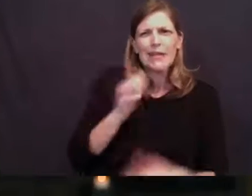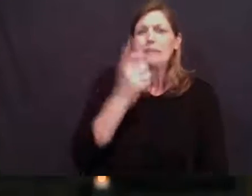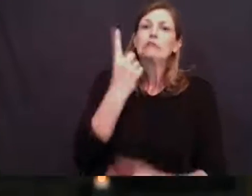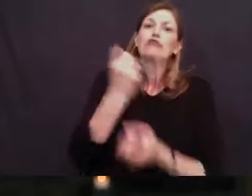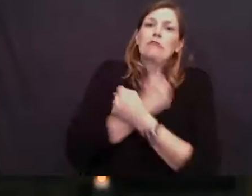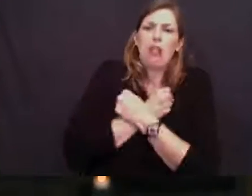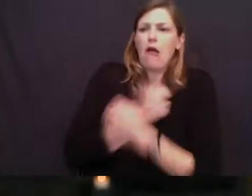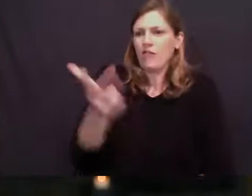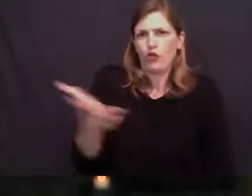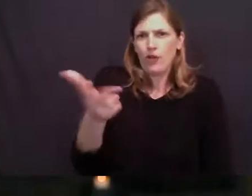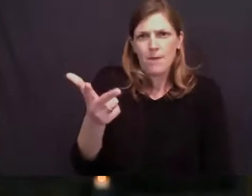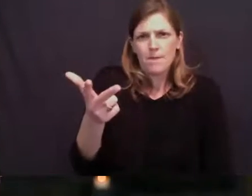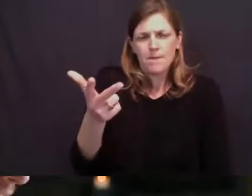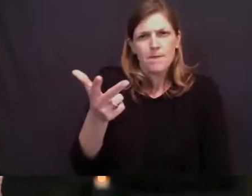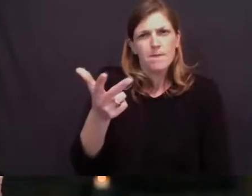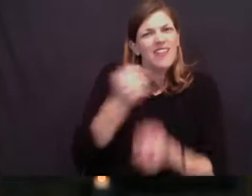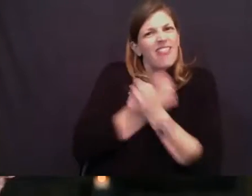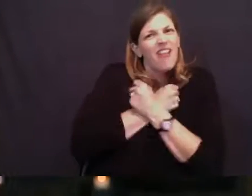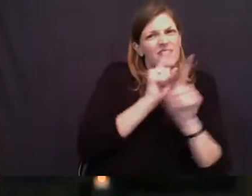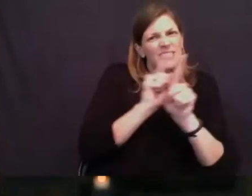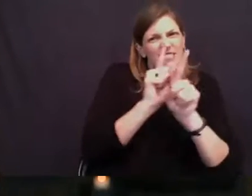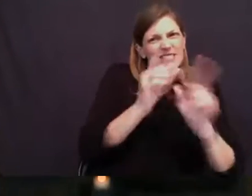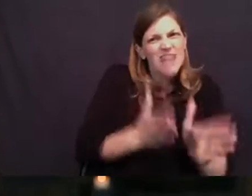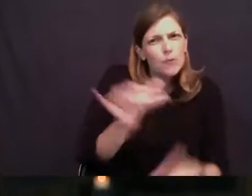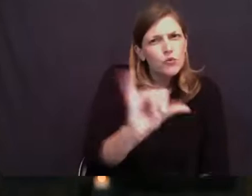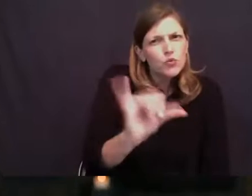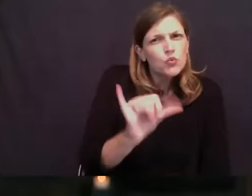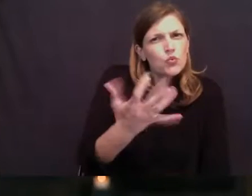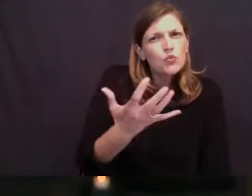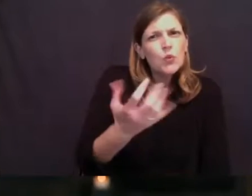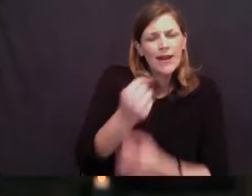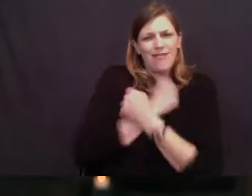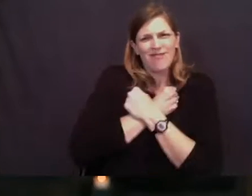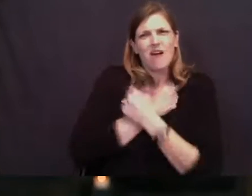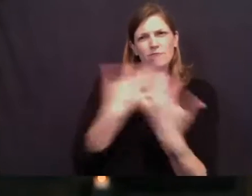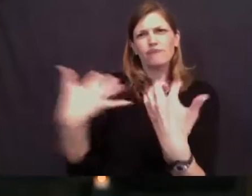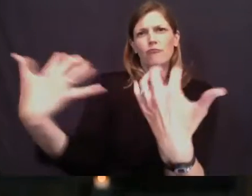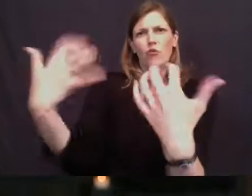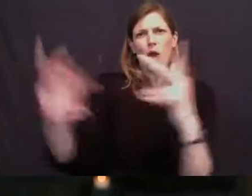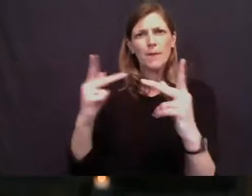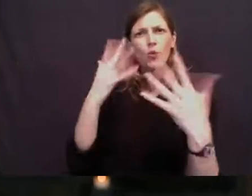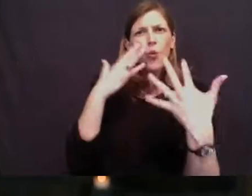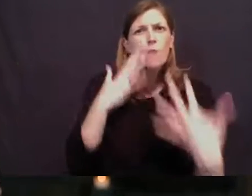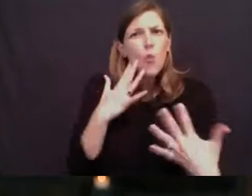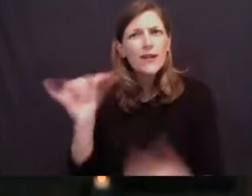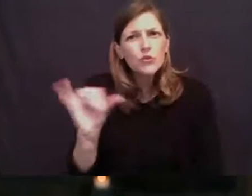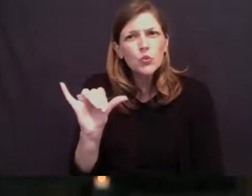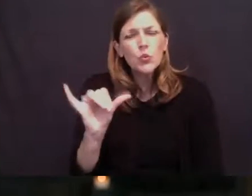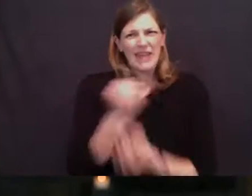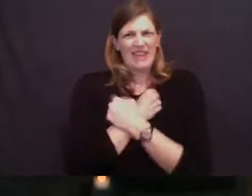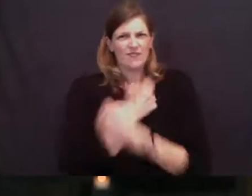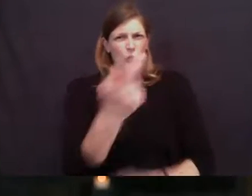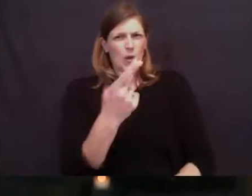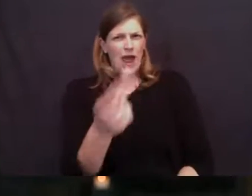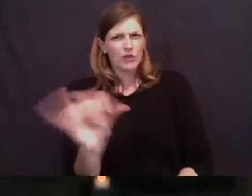Martha, and Lazarus, right? He loved them, but he also loves his disciples, and he loves the crowd that's going to be there in mourning. In fact, he even loves you and I. So is there a